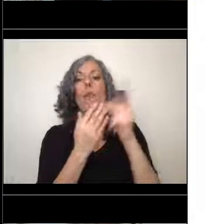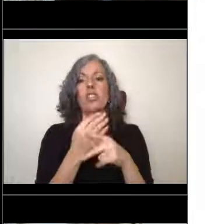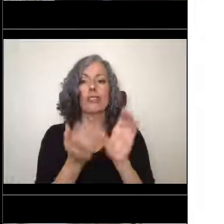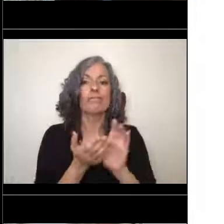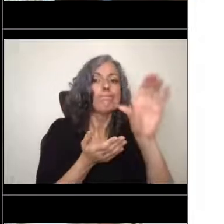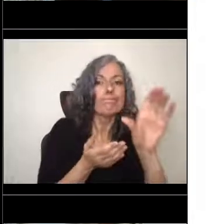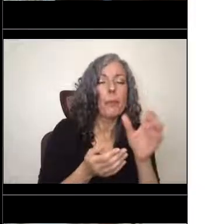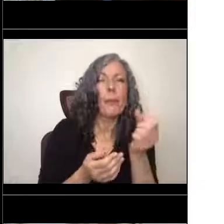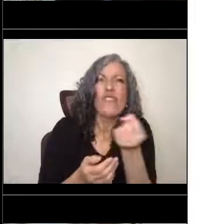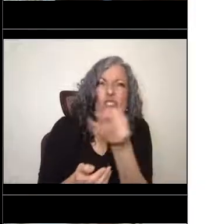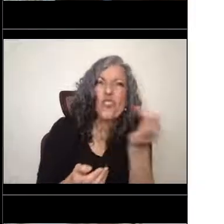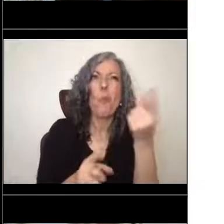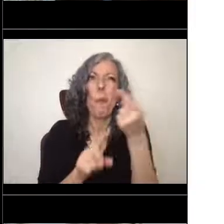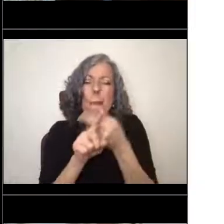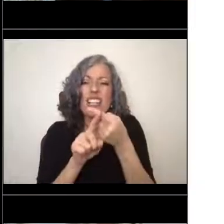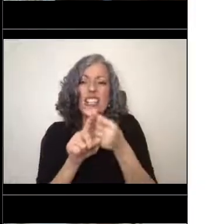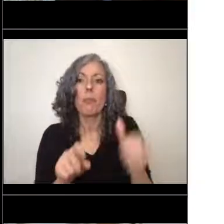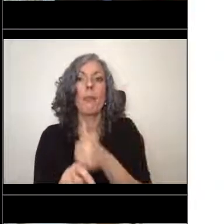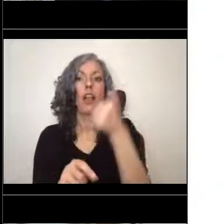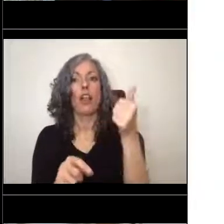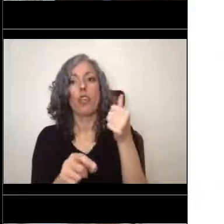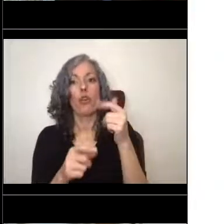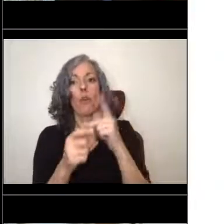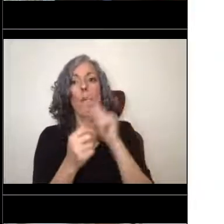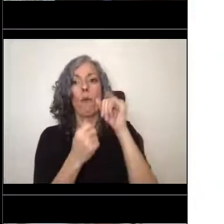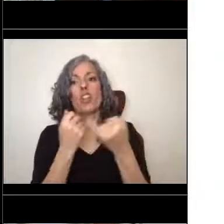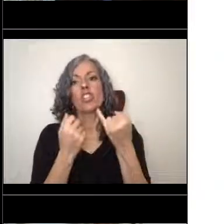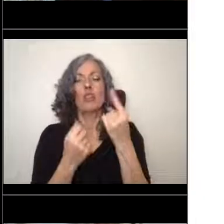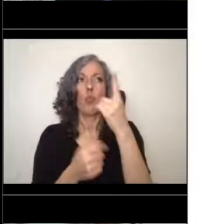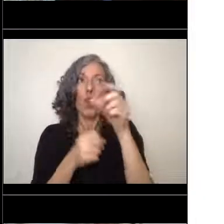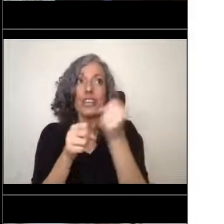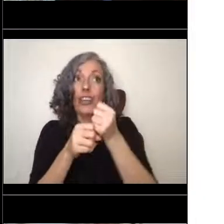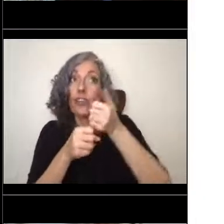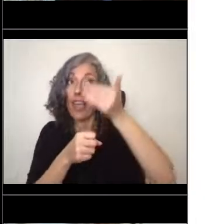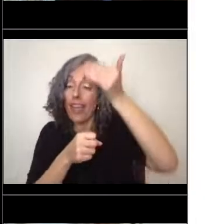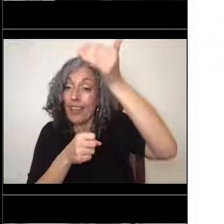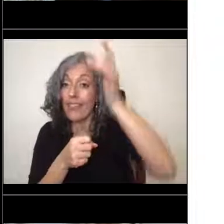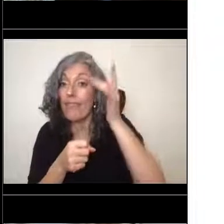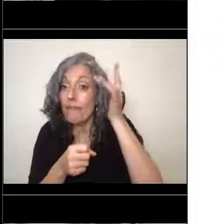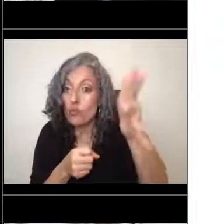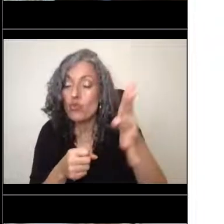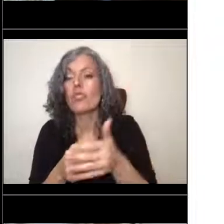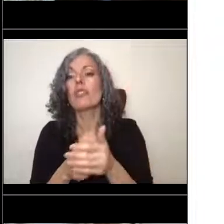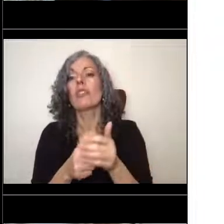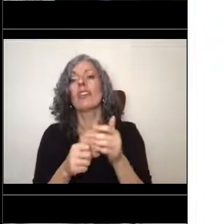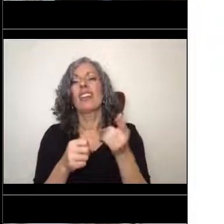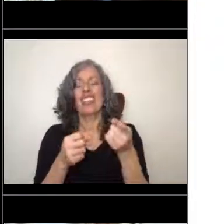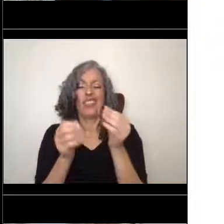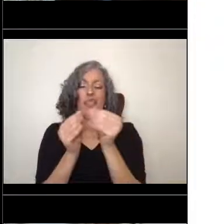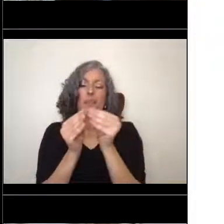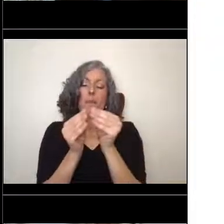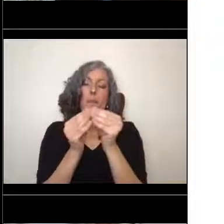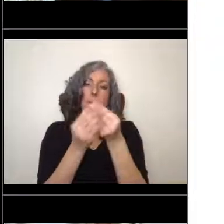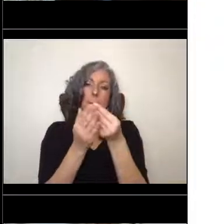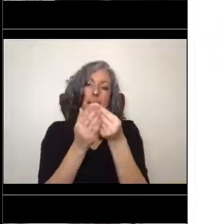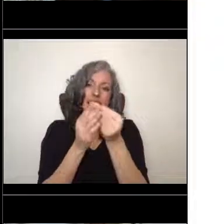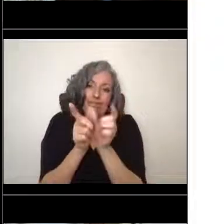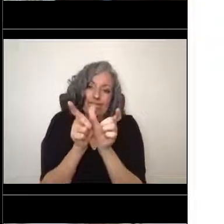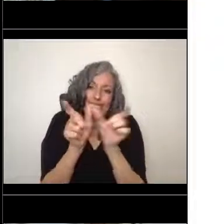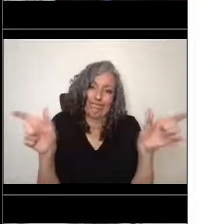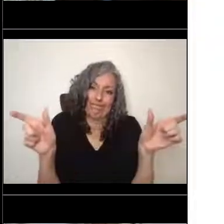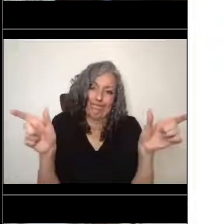but others may be pushing projects out maybe a year or two out, which then creates a funding gap. Basically, we have funding, but no